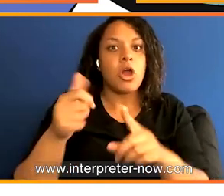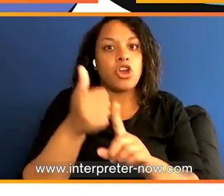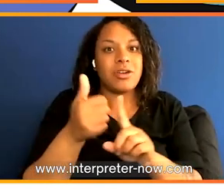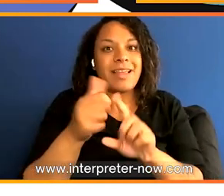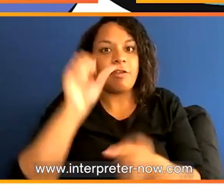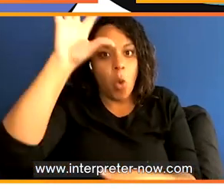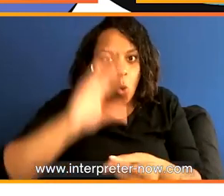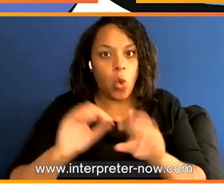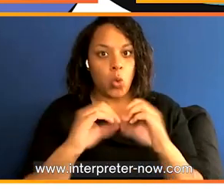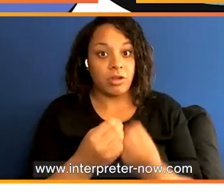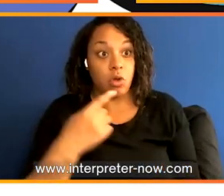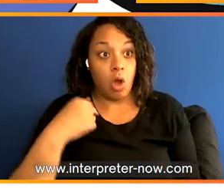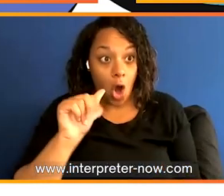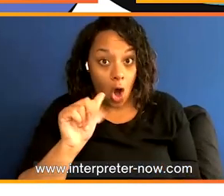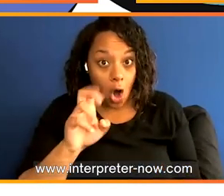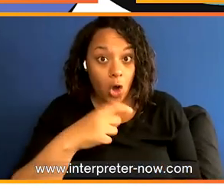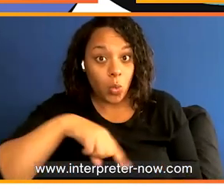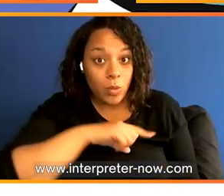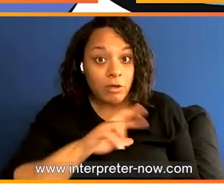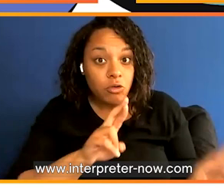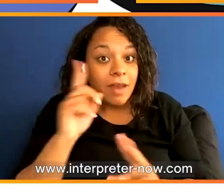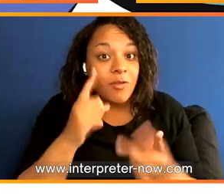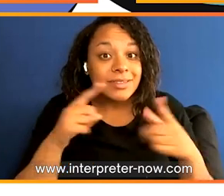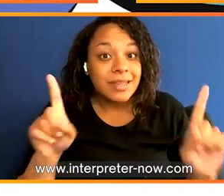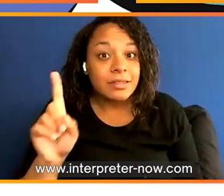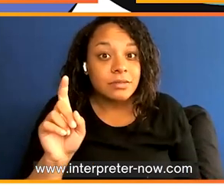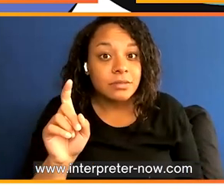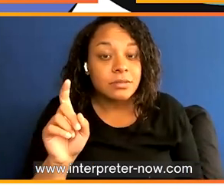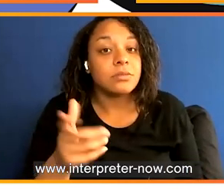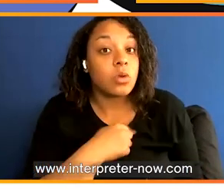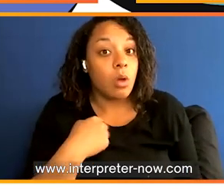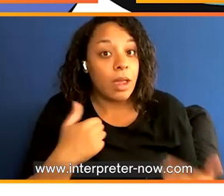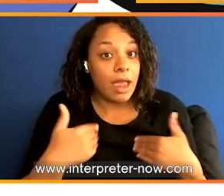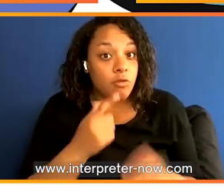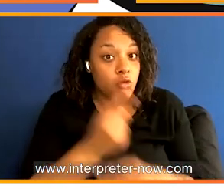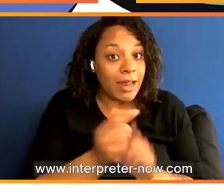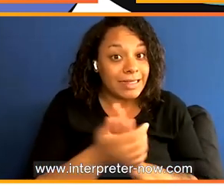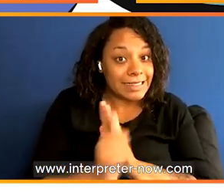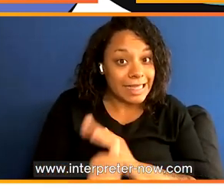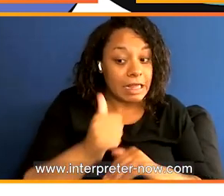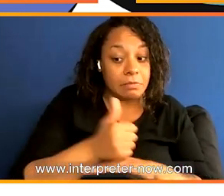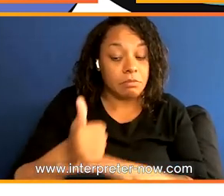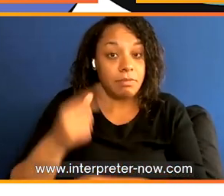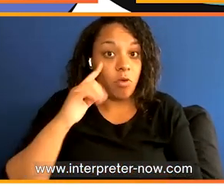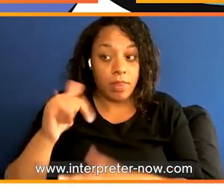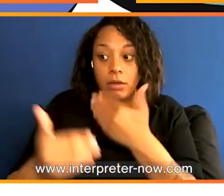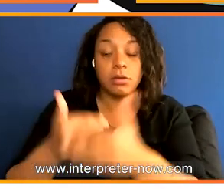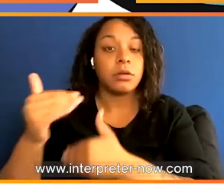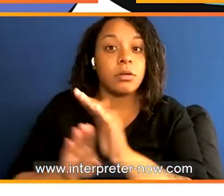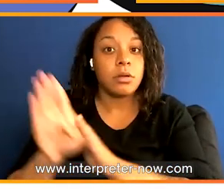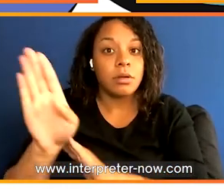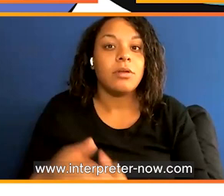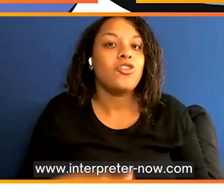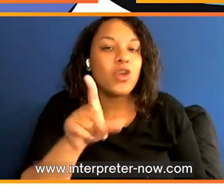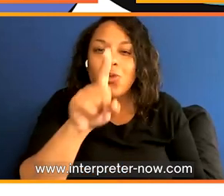only at the top, but really questioning yourself as an organization, are we ready, you know, to be successful at doing this? And do we have the